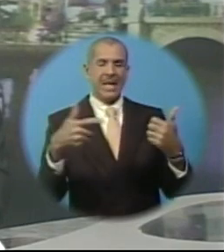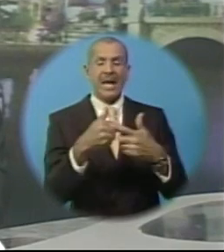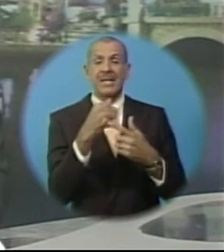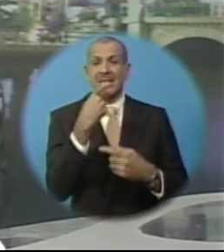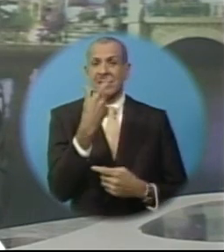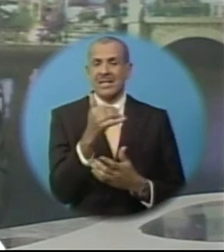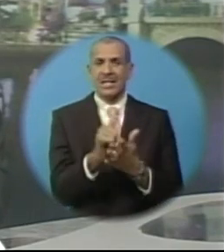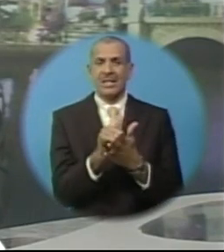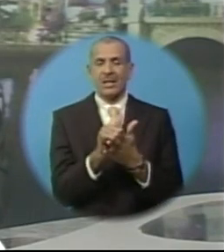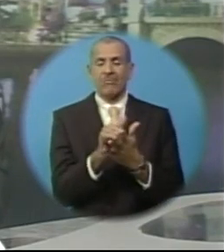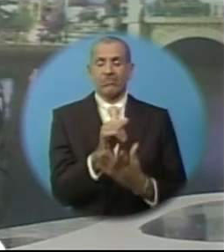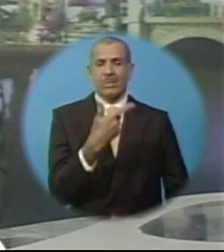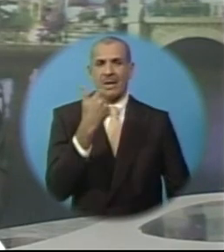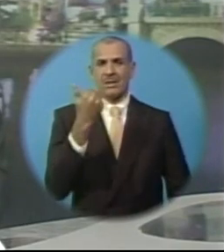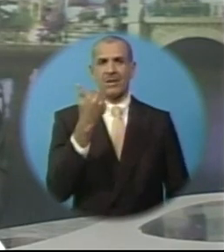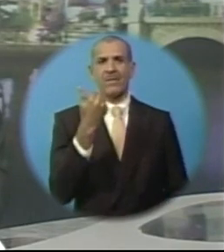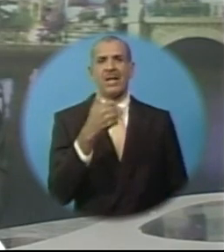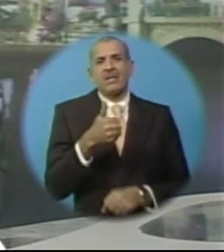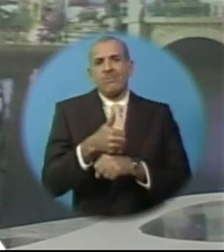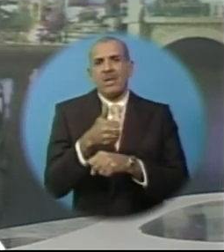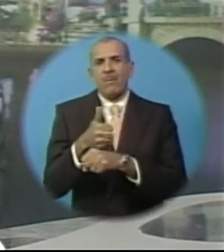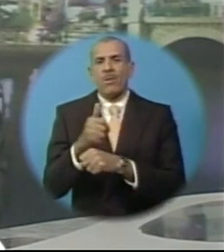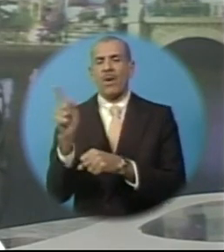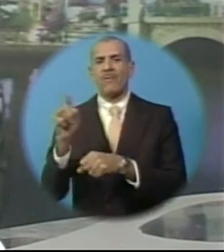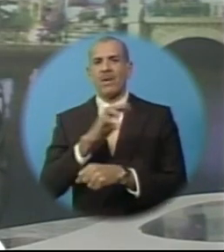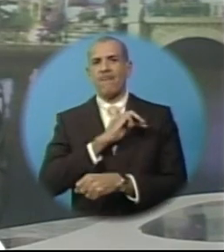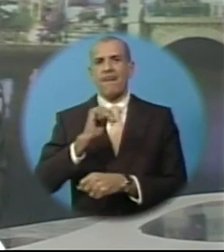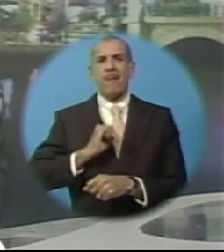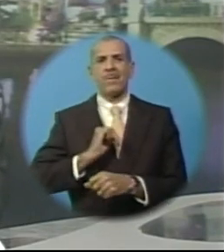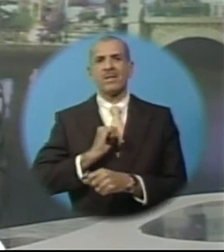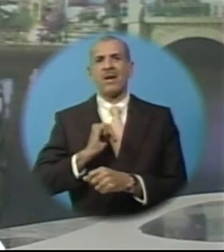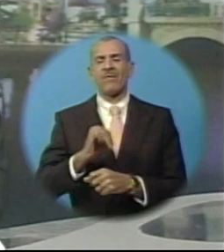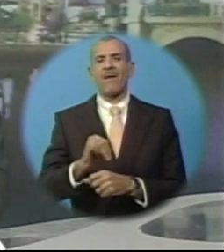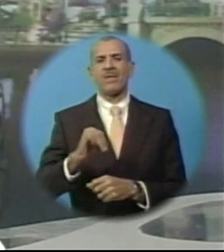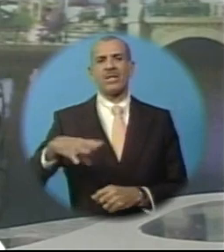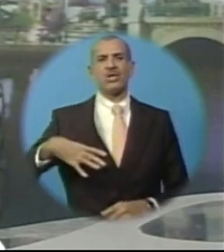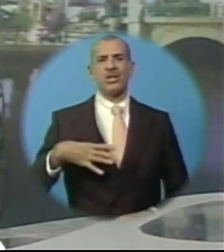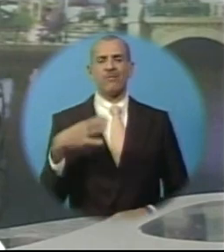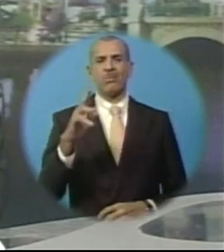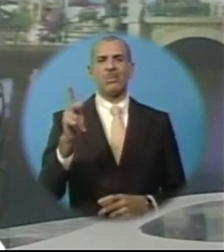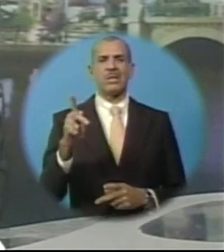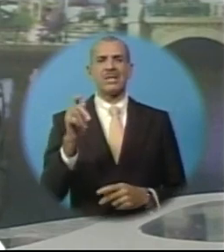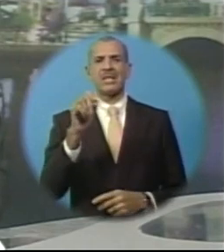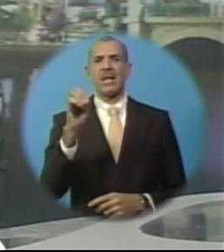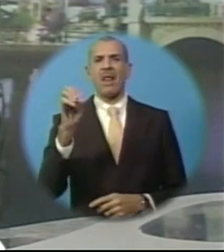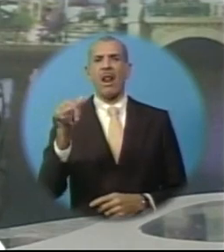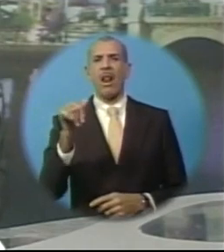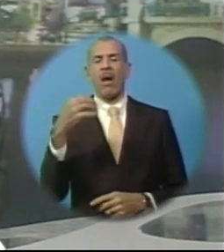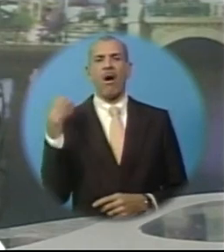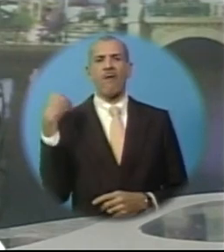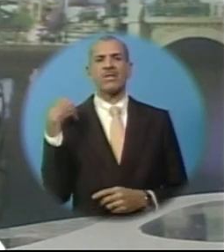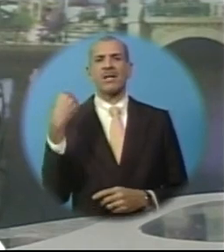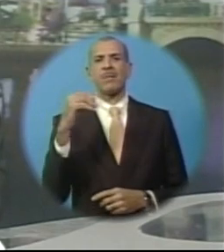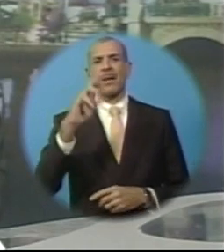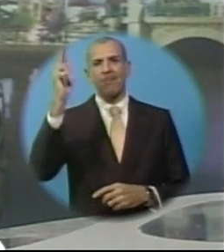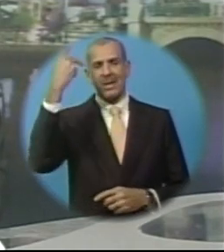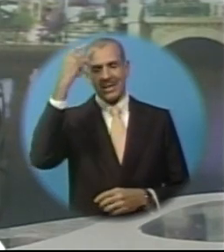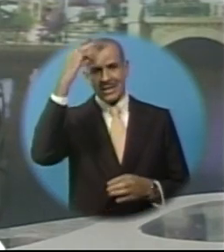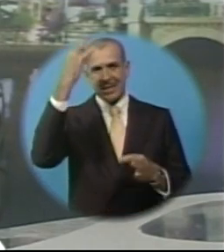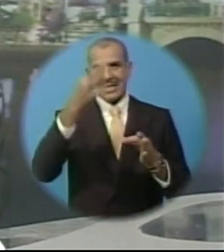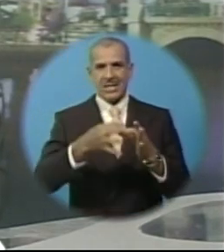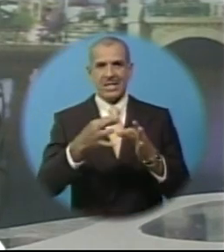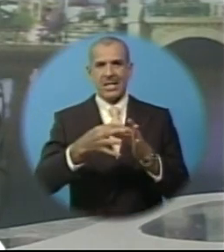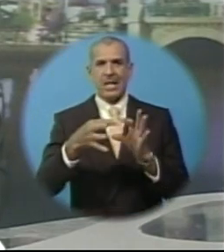on the fact that it is accusing one of its members in the form of the chief personnel officer of making political decisions